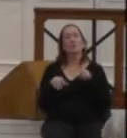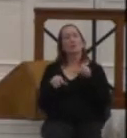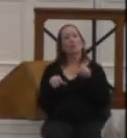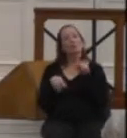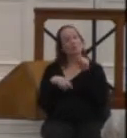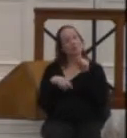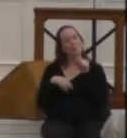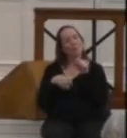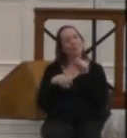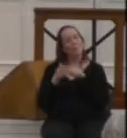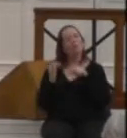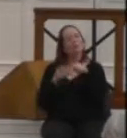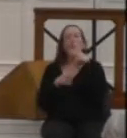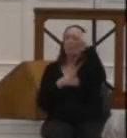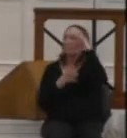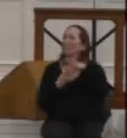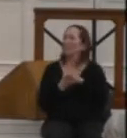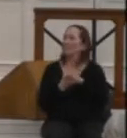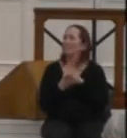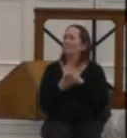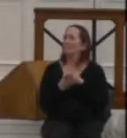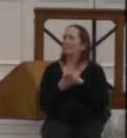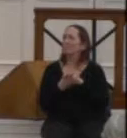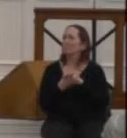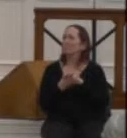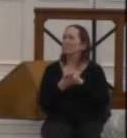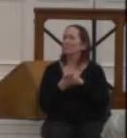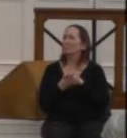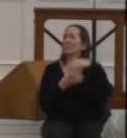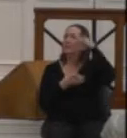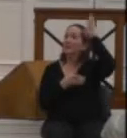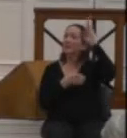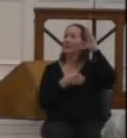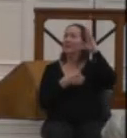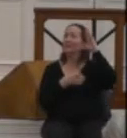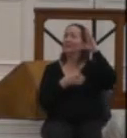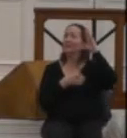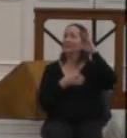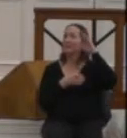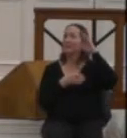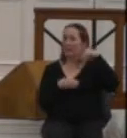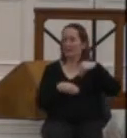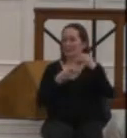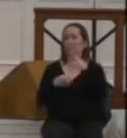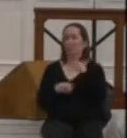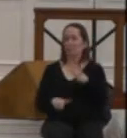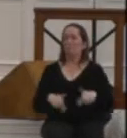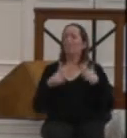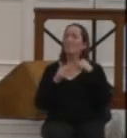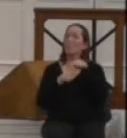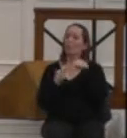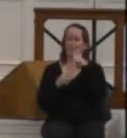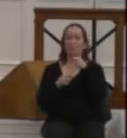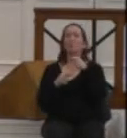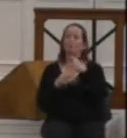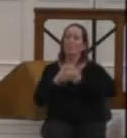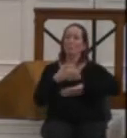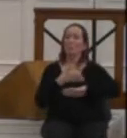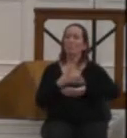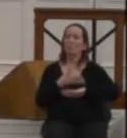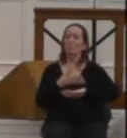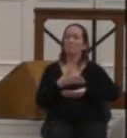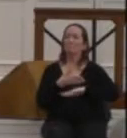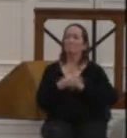see, God has given you life when you were conceived and when you were born.